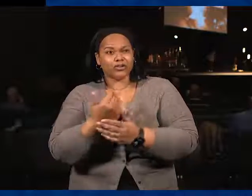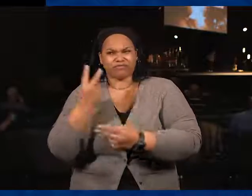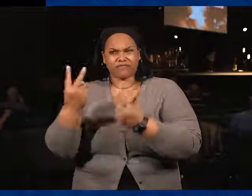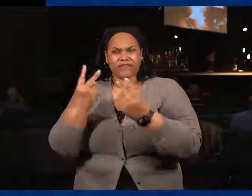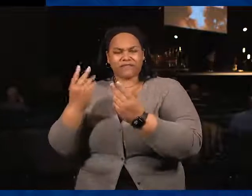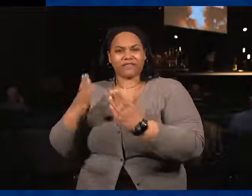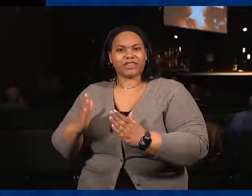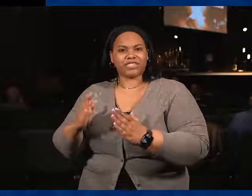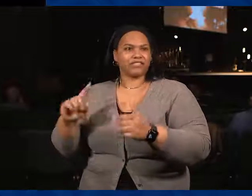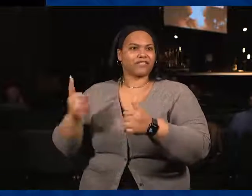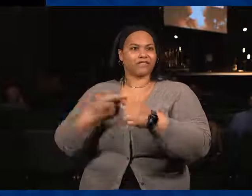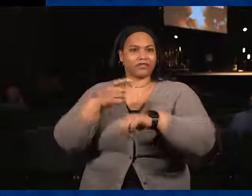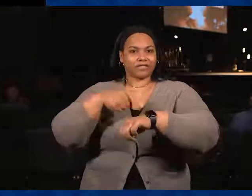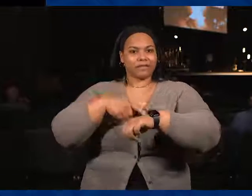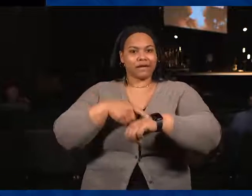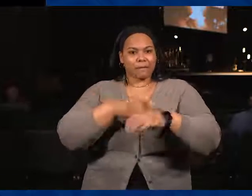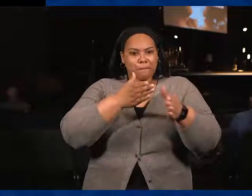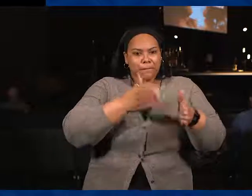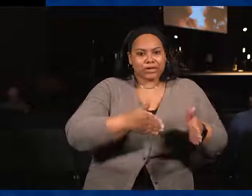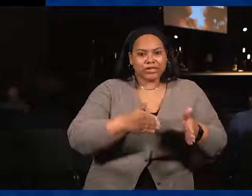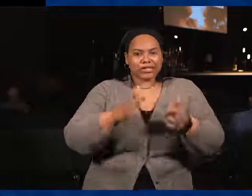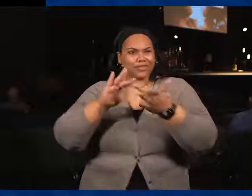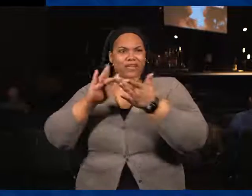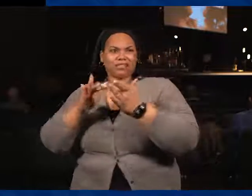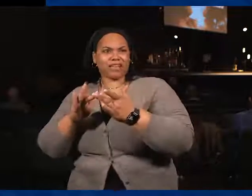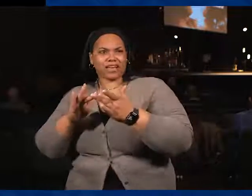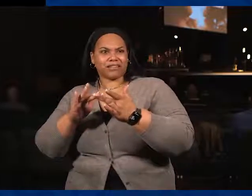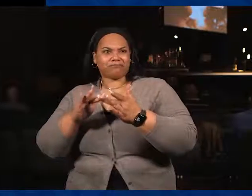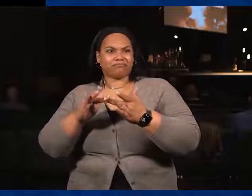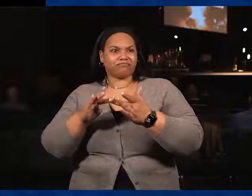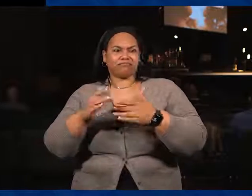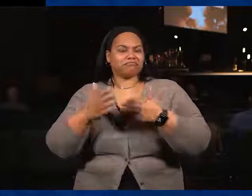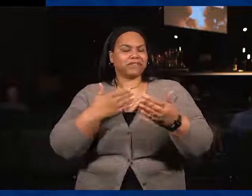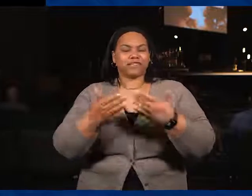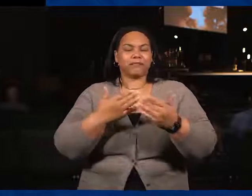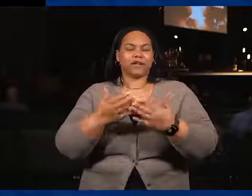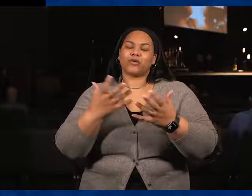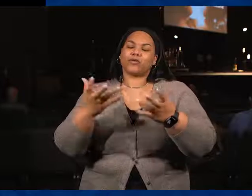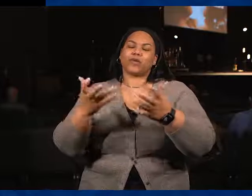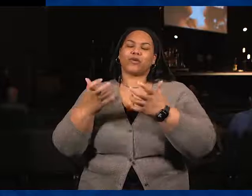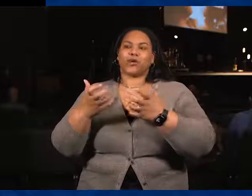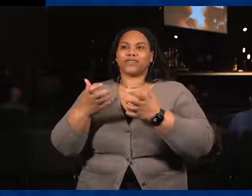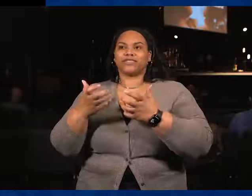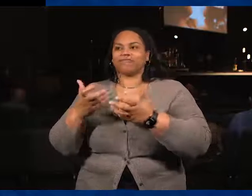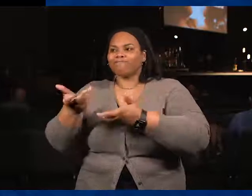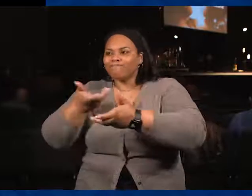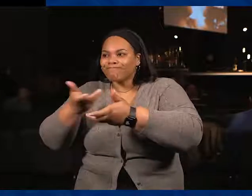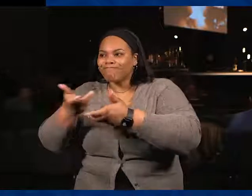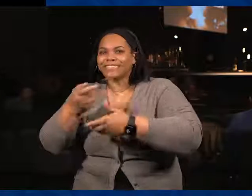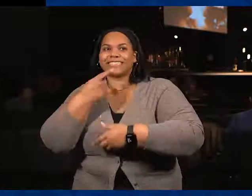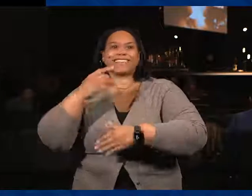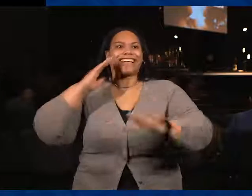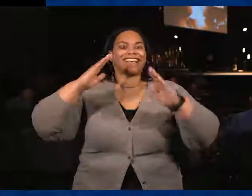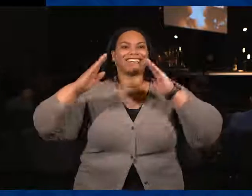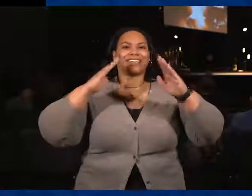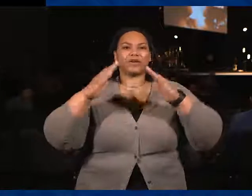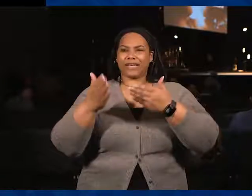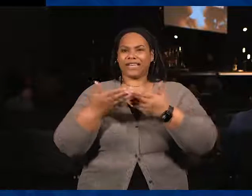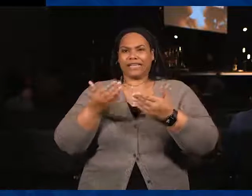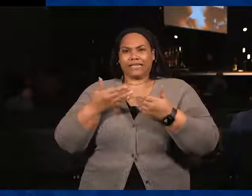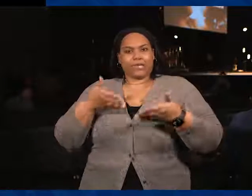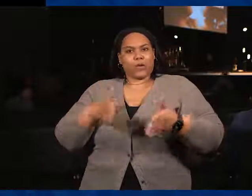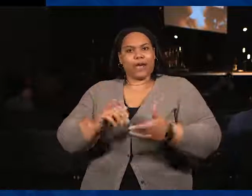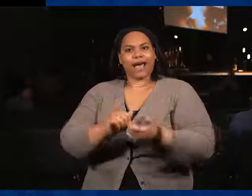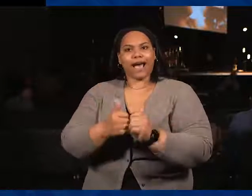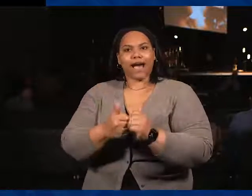first time, whether or not you are here in person or you're here online with us, we would love to be able to just talk to you and say hey. And the easiest way that you